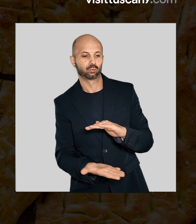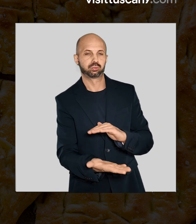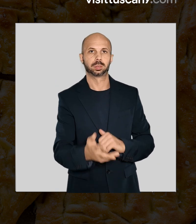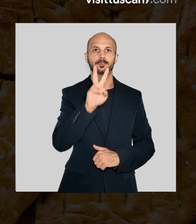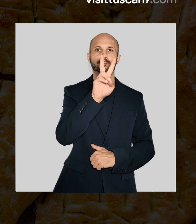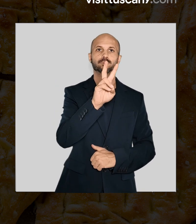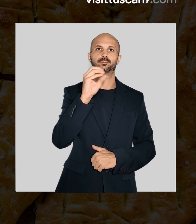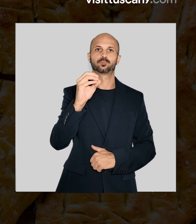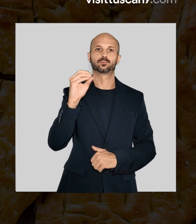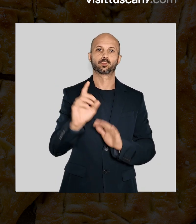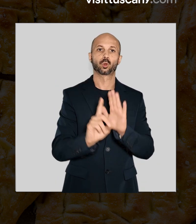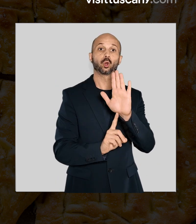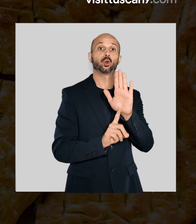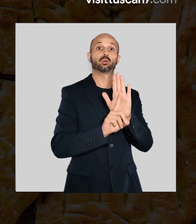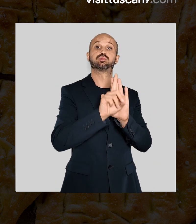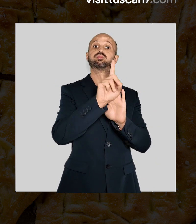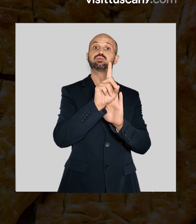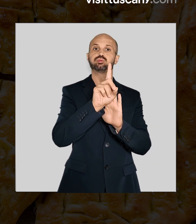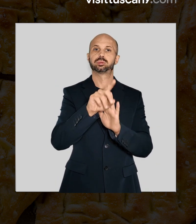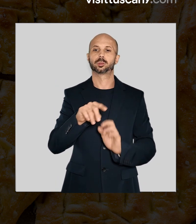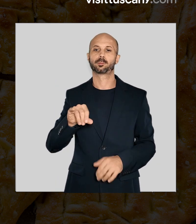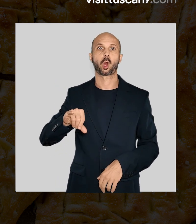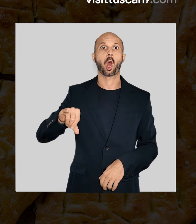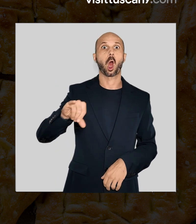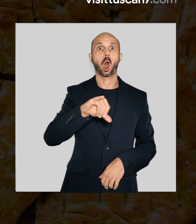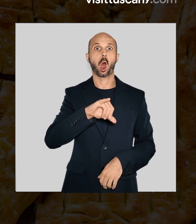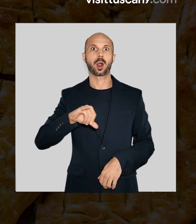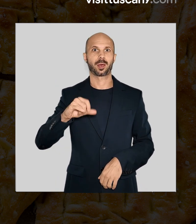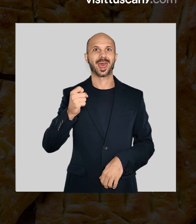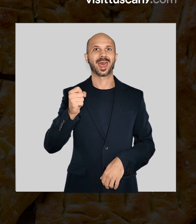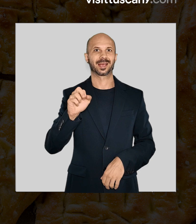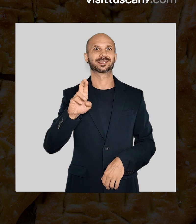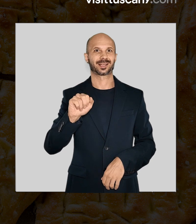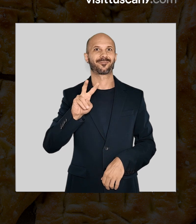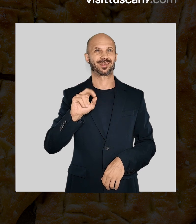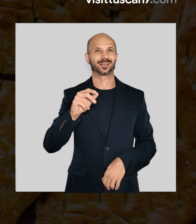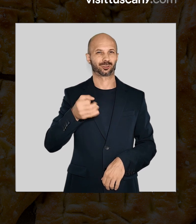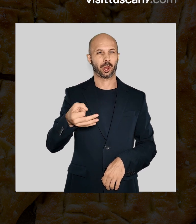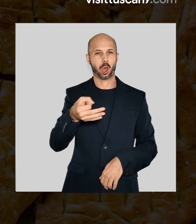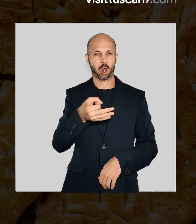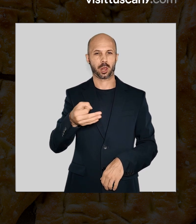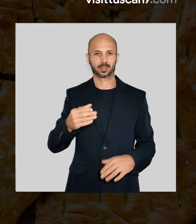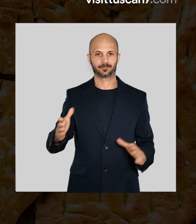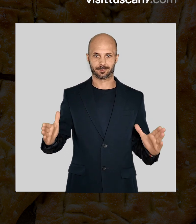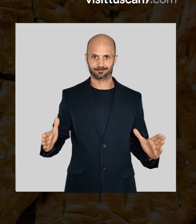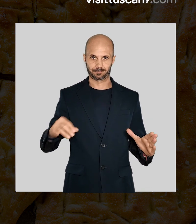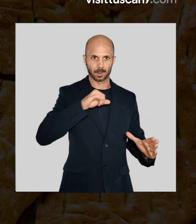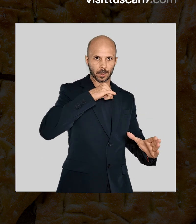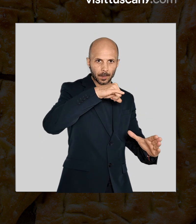Drizzle more extra virgin olive oil onto the surface and sprinkle the schiacciata with some salt.